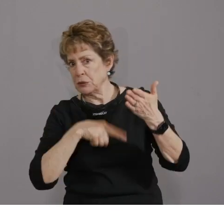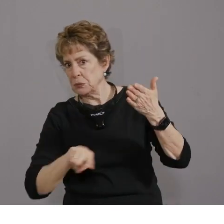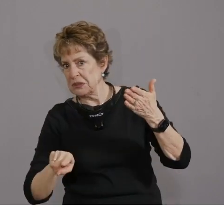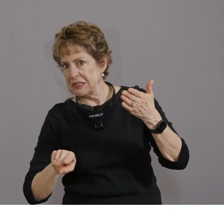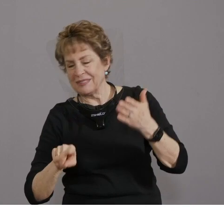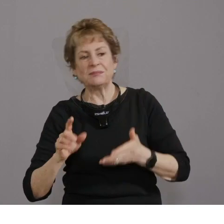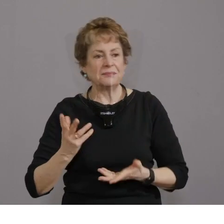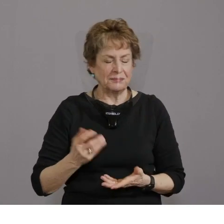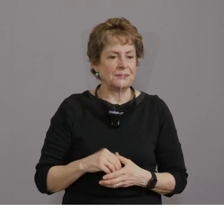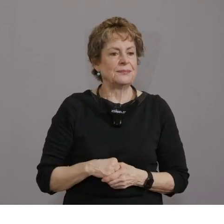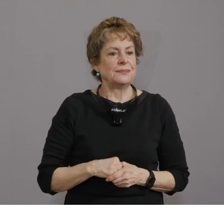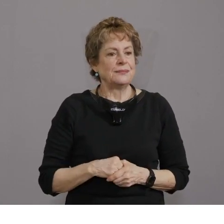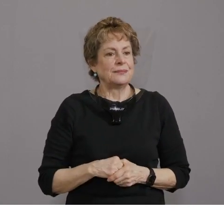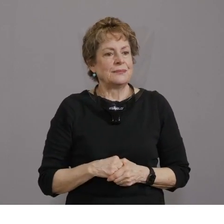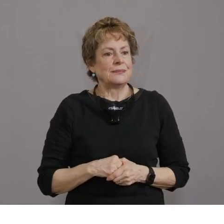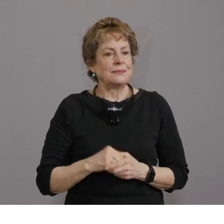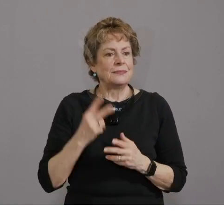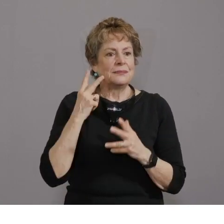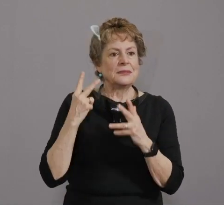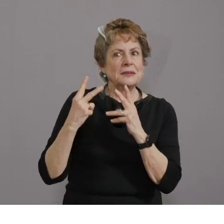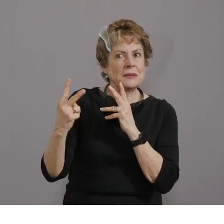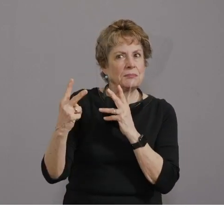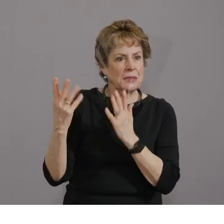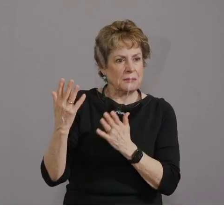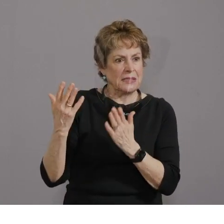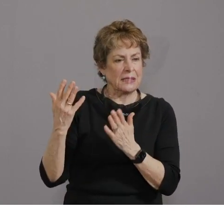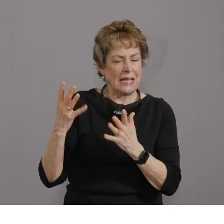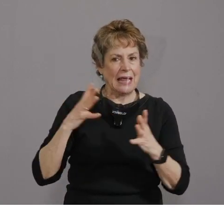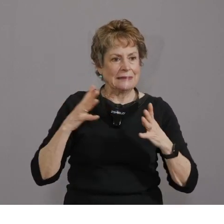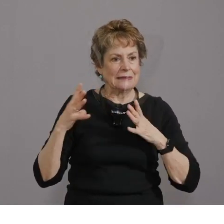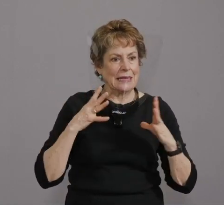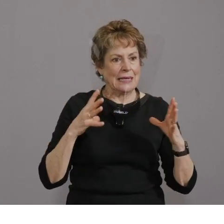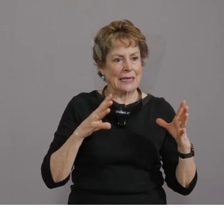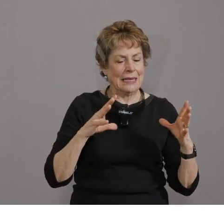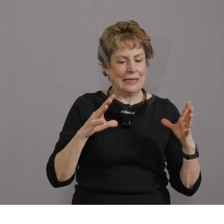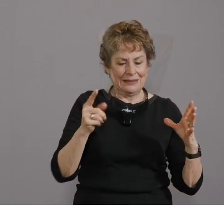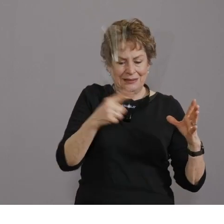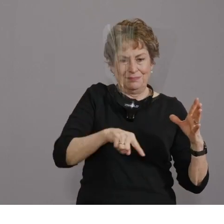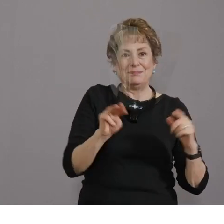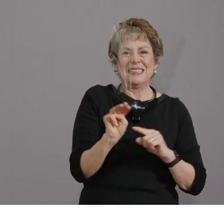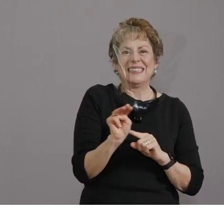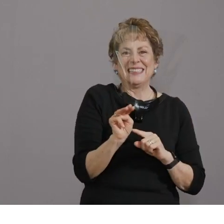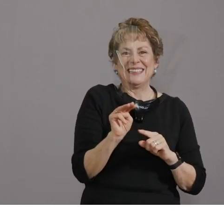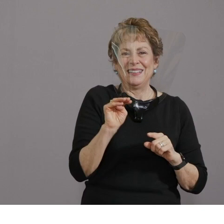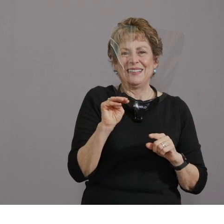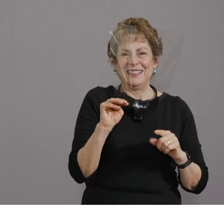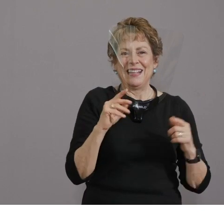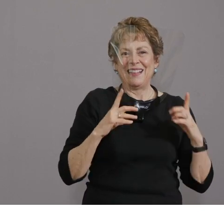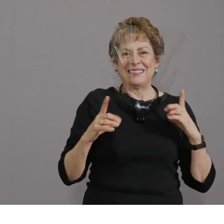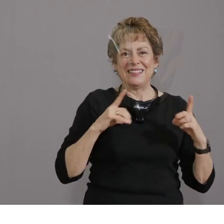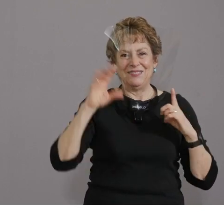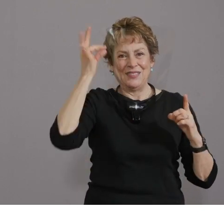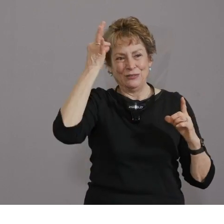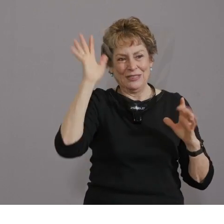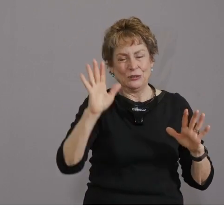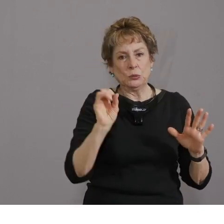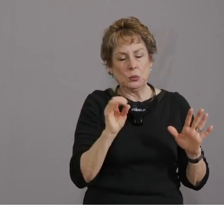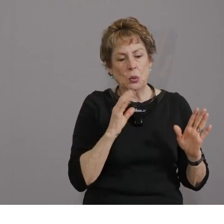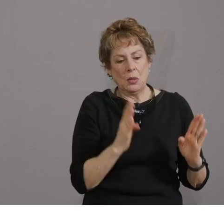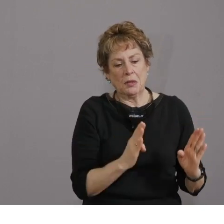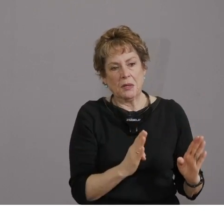with the federal holiday, usually they arrive Monday through Wednesday. We anticipate that they will arrive Tuesday through Friday